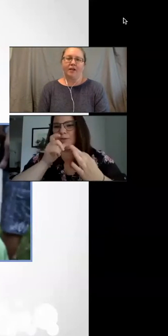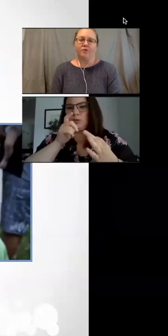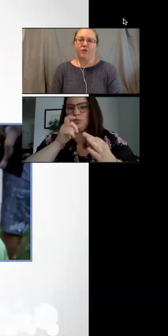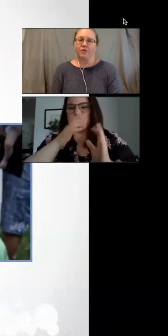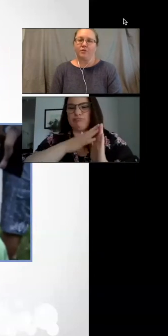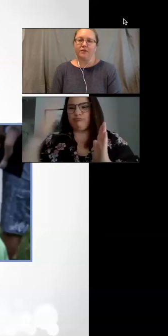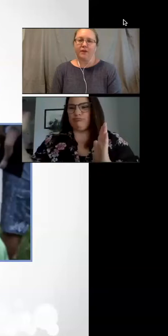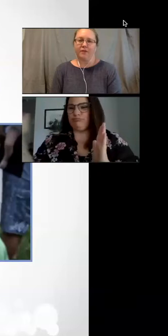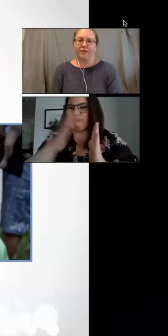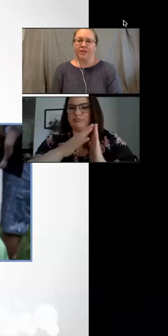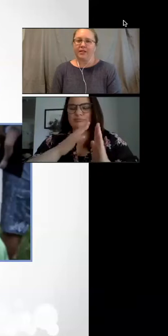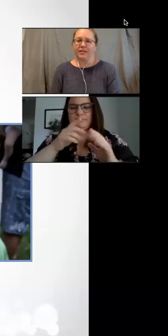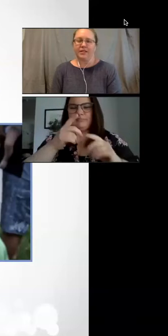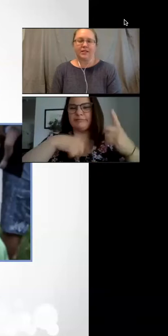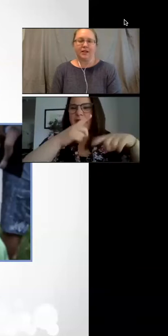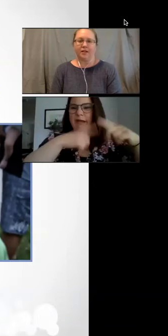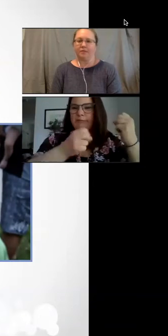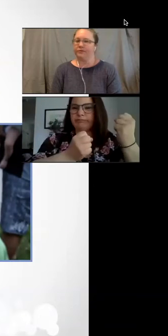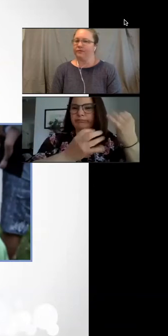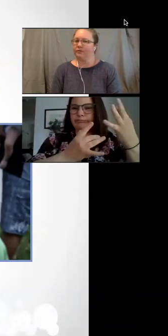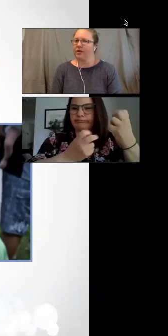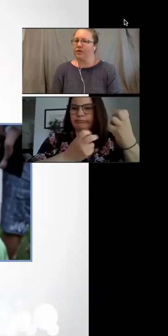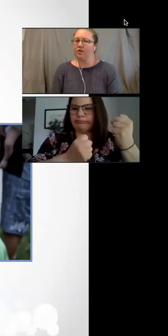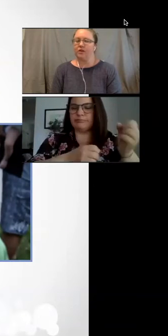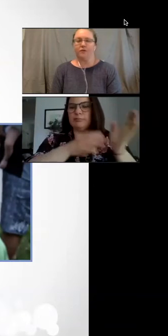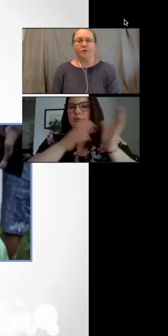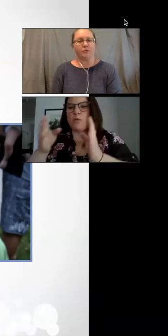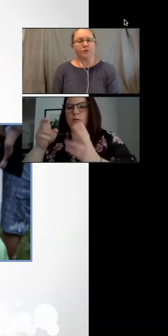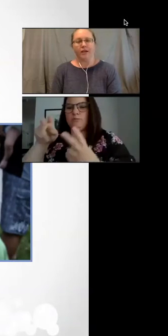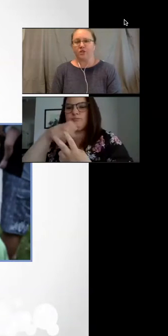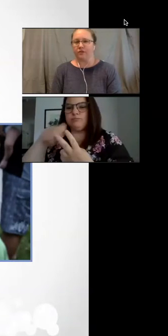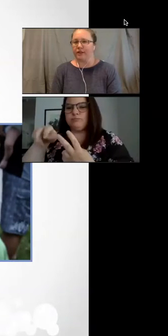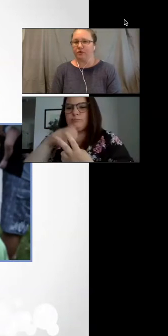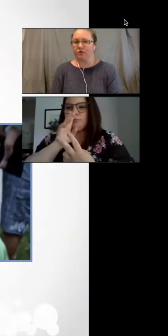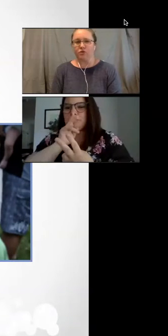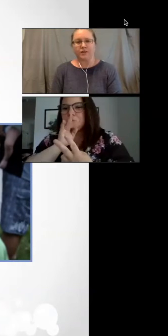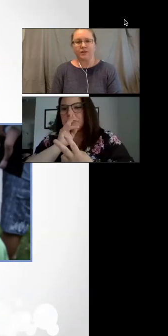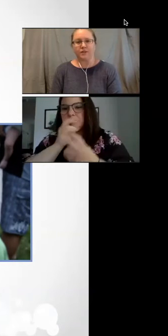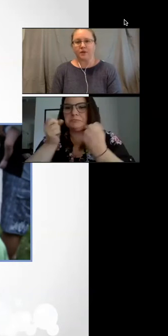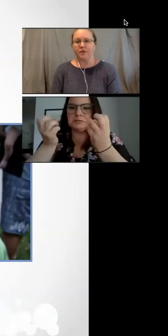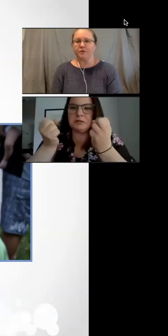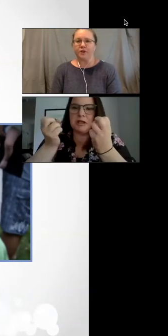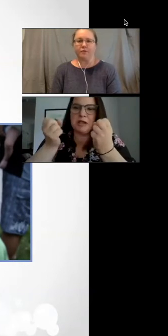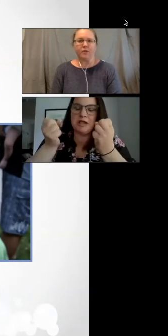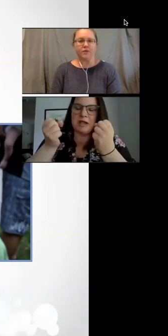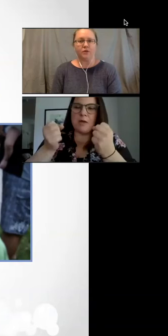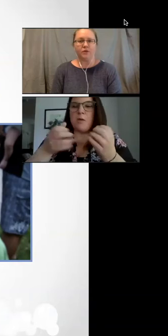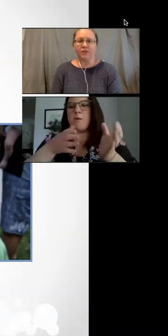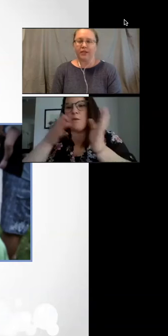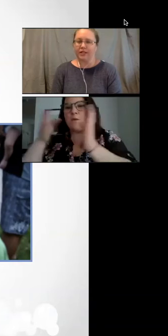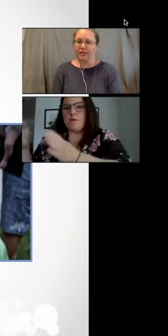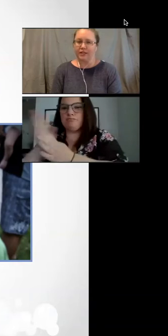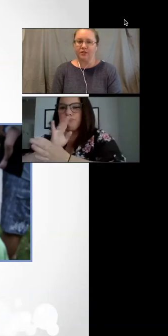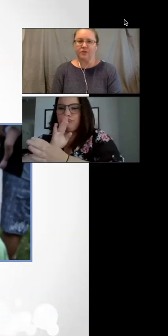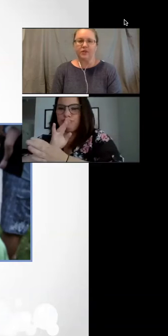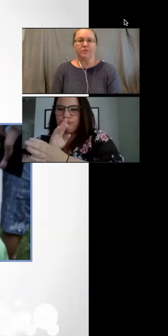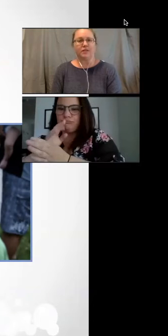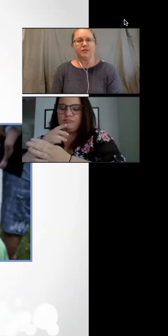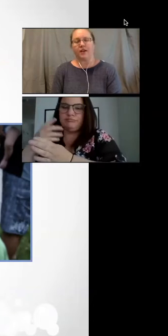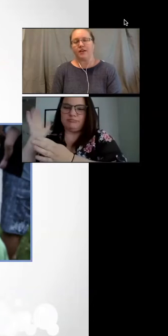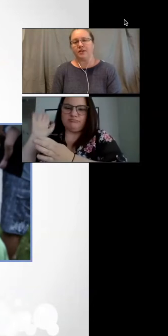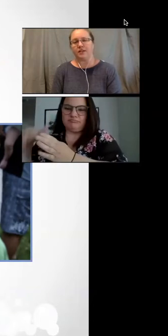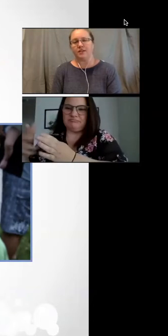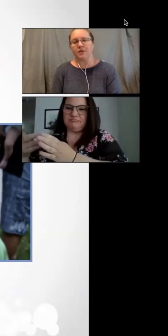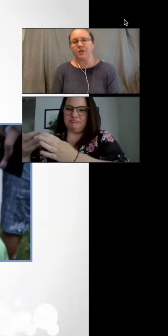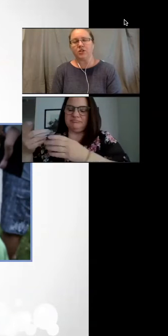I have worked with families from a range of language choices as well, from using only ASL to using a mix